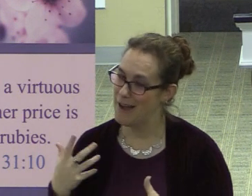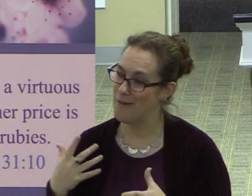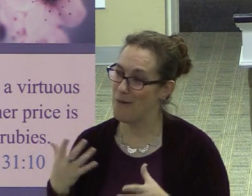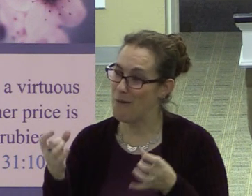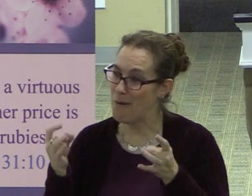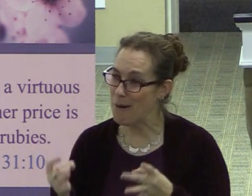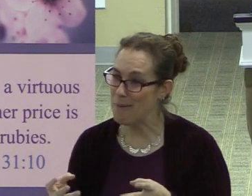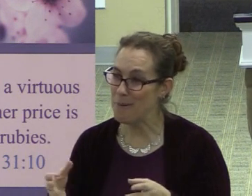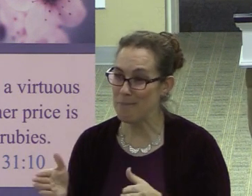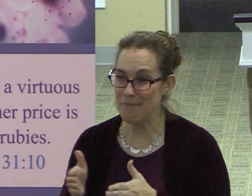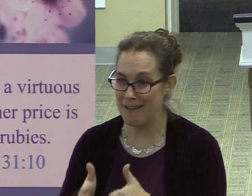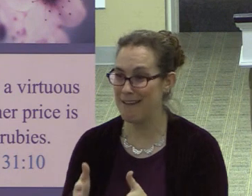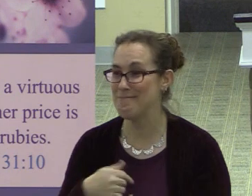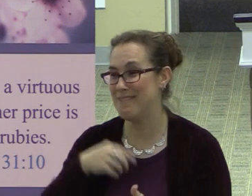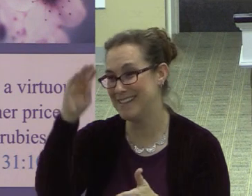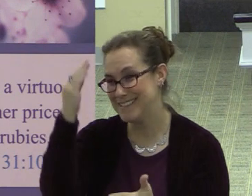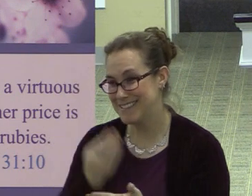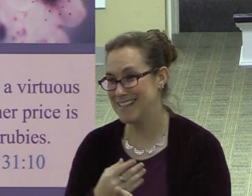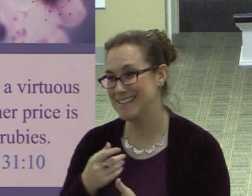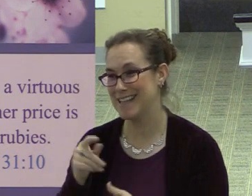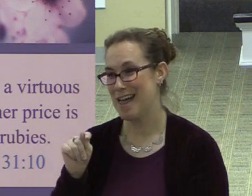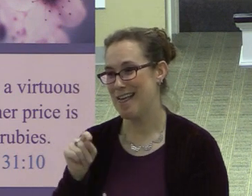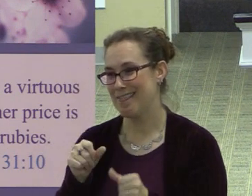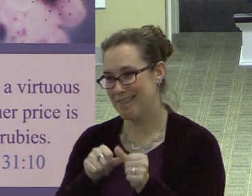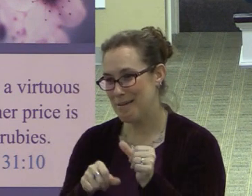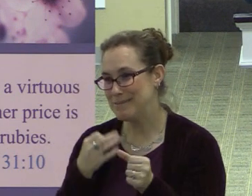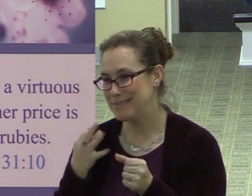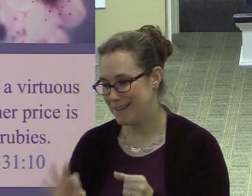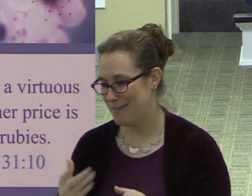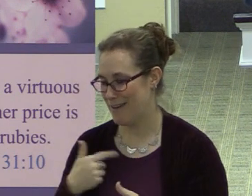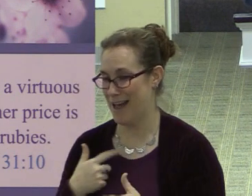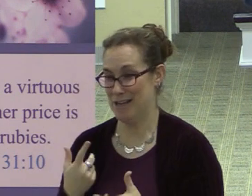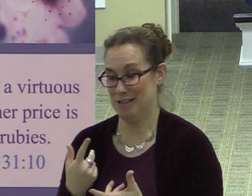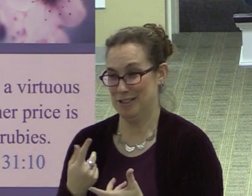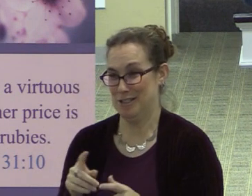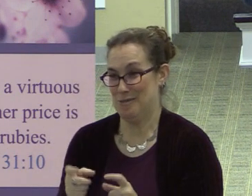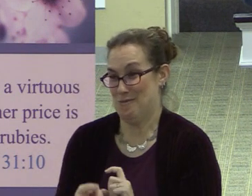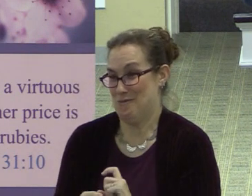planning. My son's thumb is off, and I just ripped open our home.